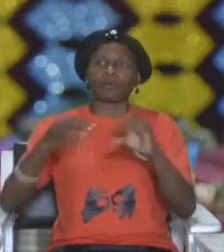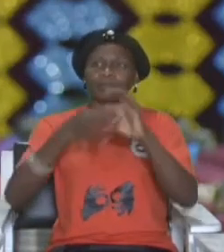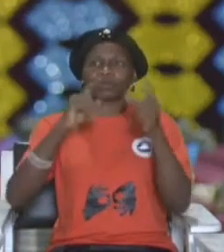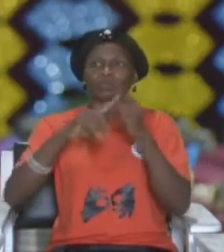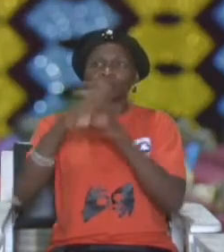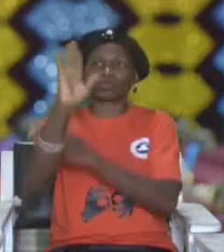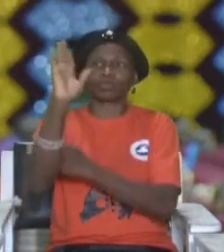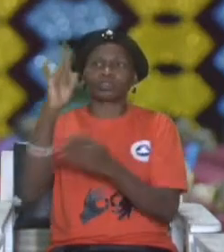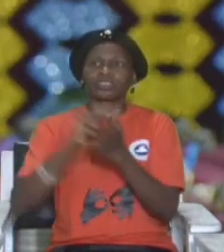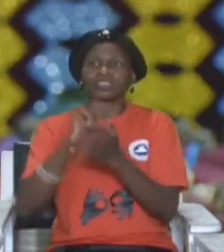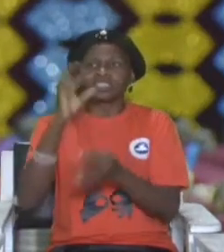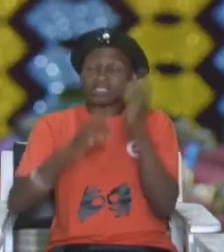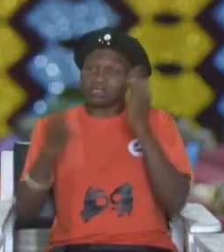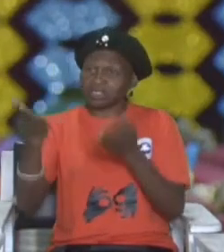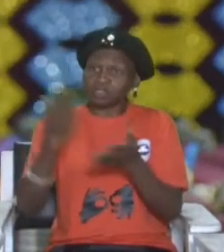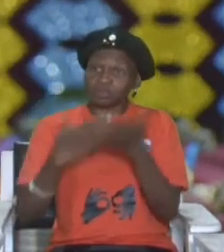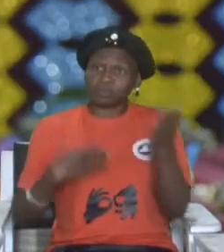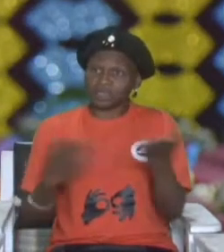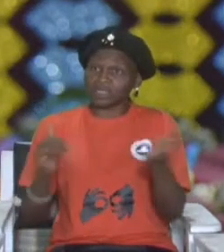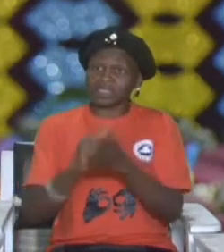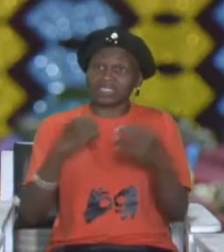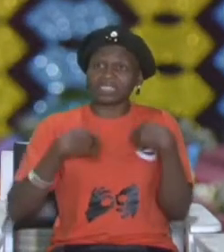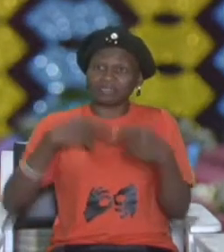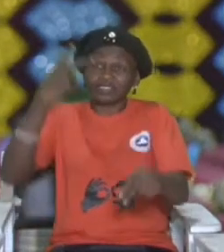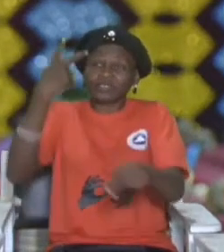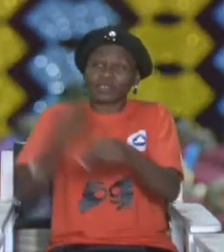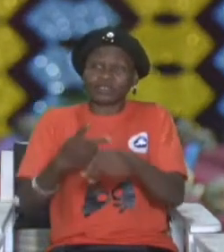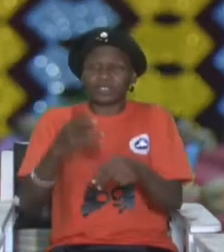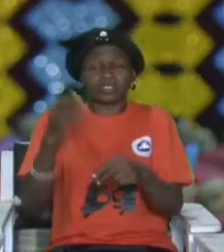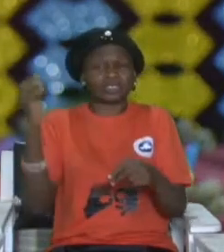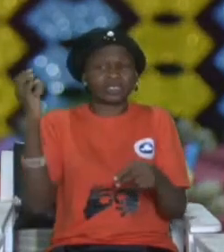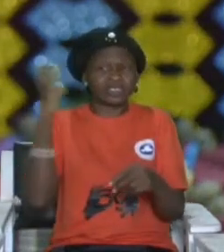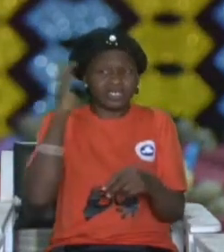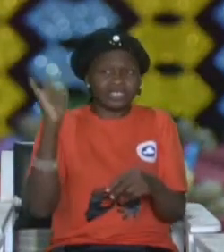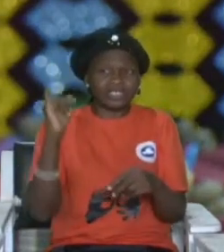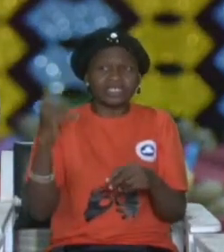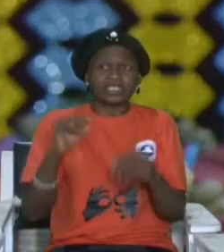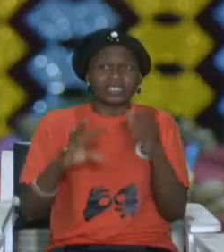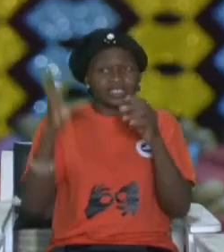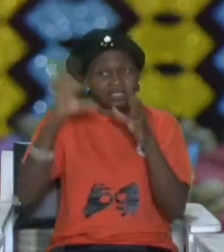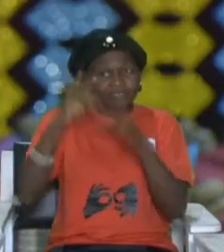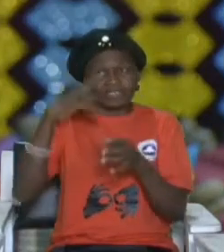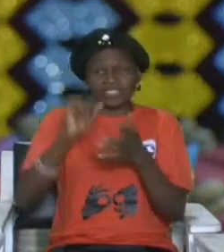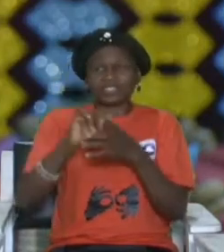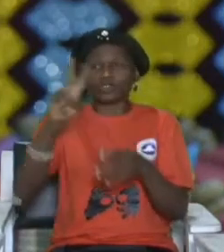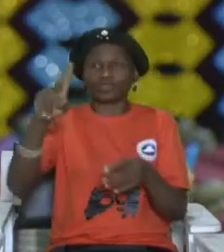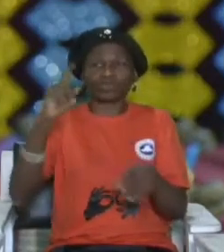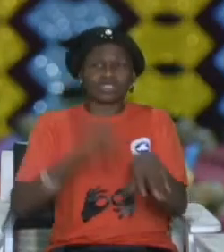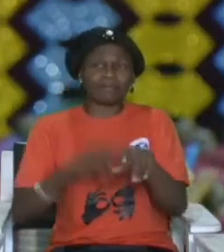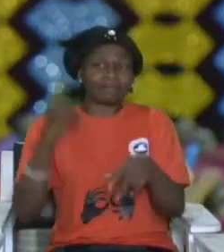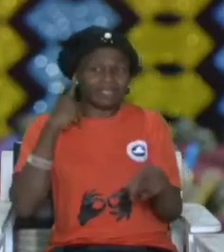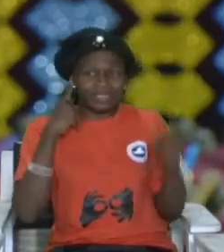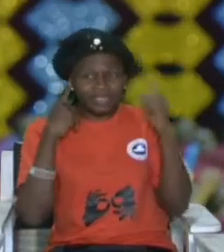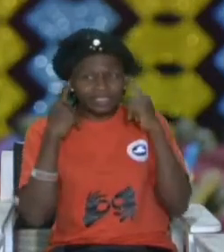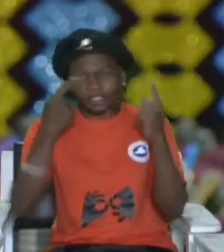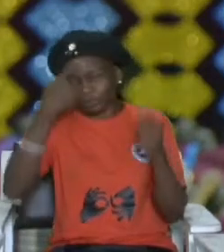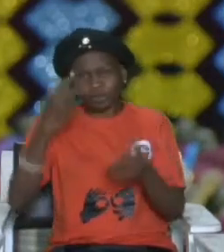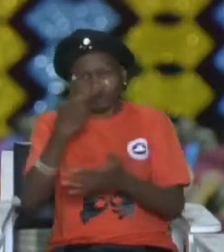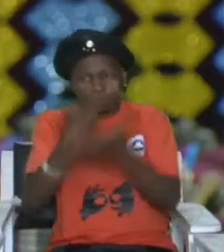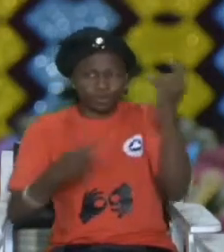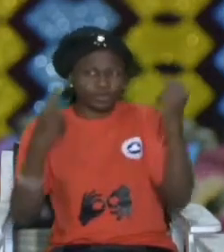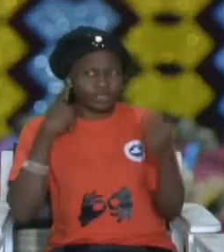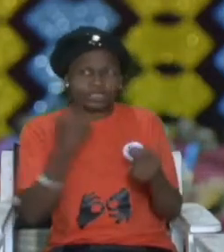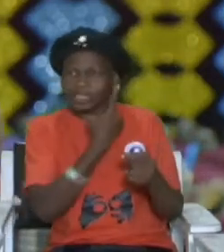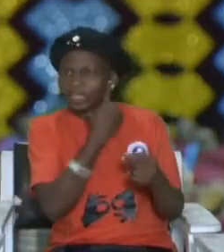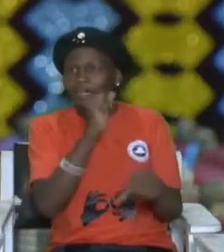in case there is someone here that is having difficulties hearing, the reason why he said twice I've heard it is because both ears are